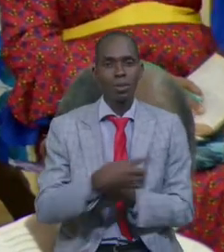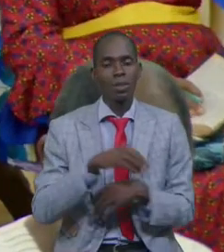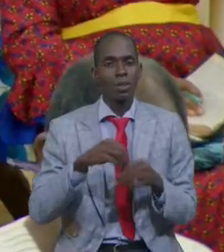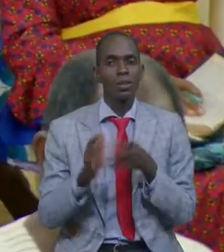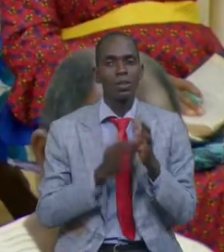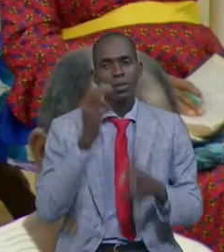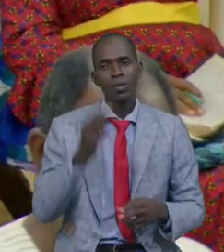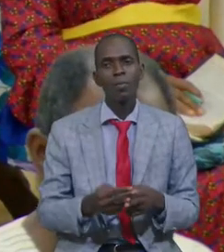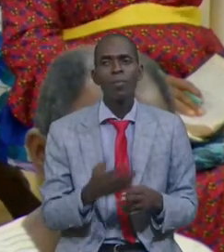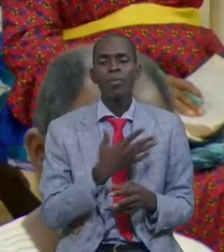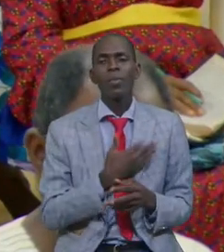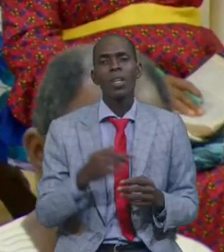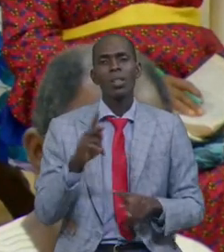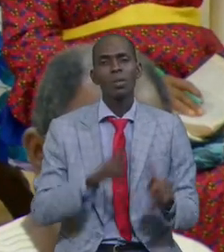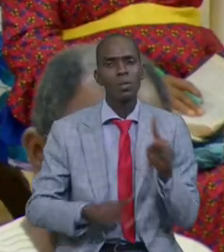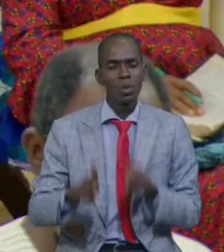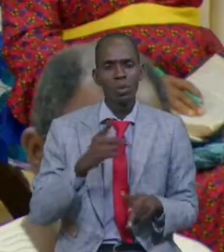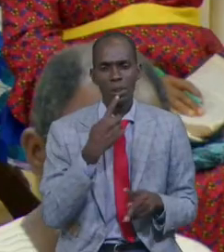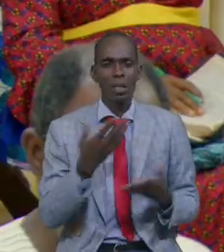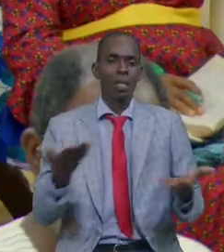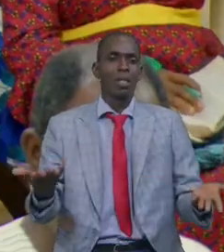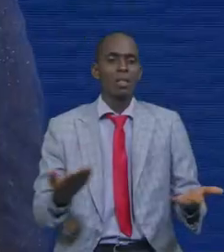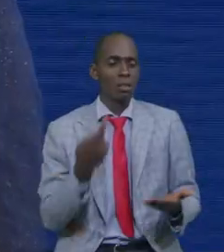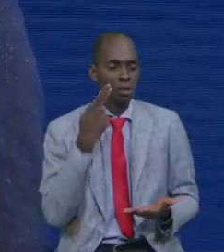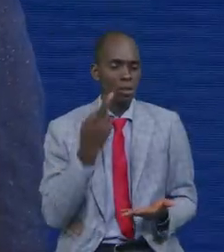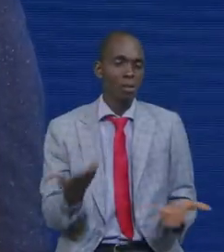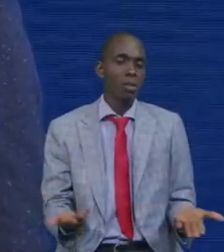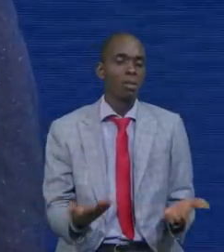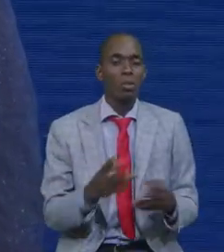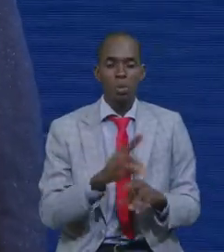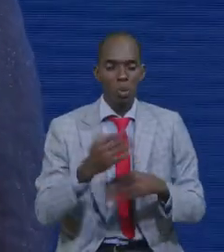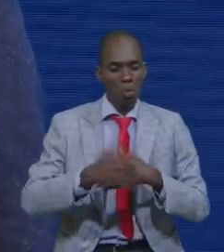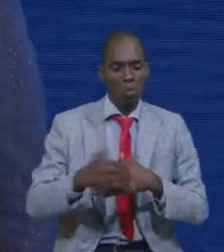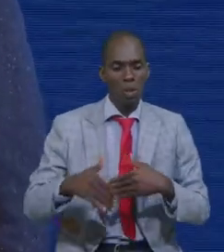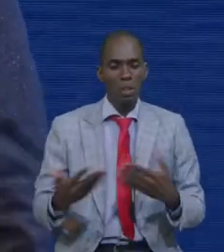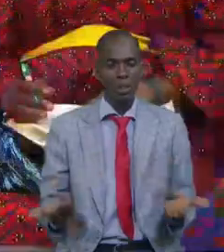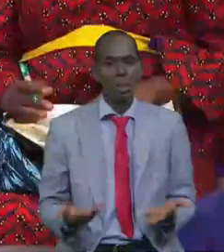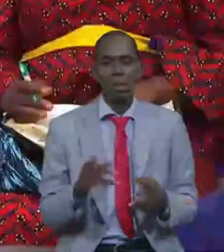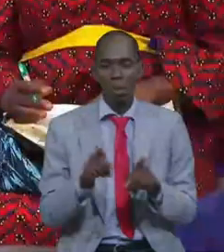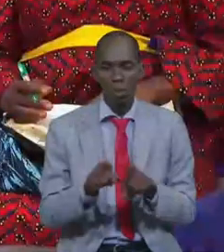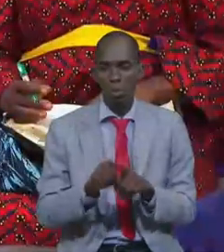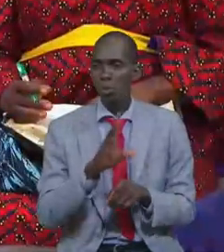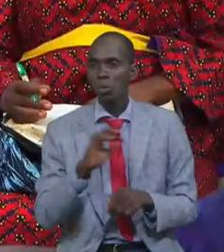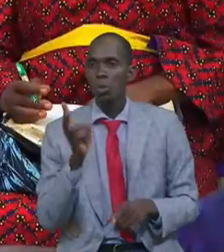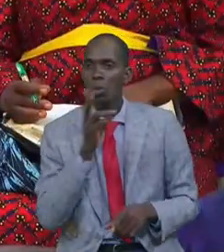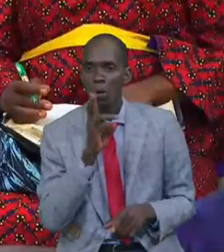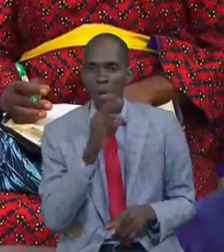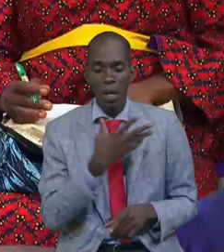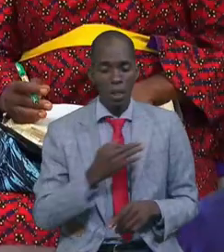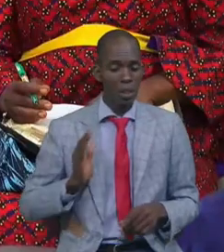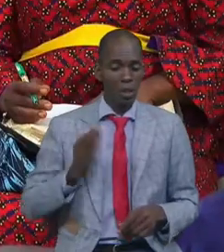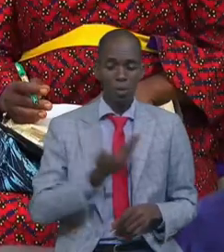then they said, for there is no bread, neither is there any water, and our soul